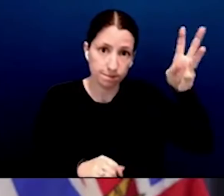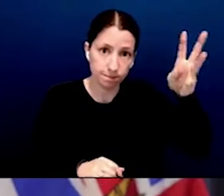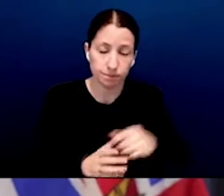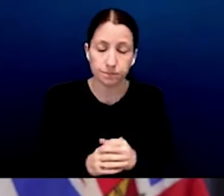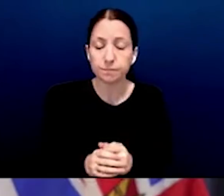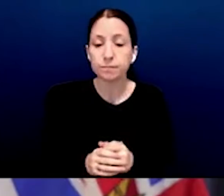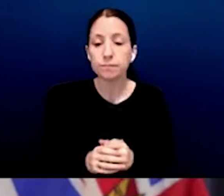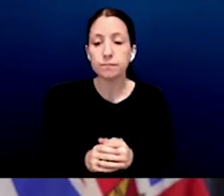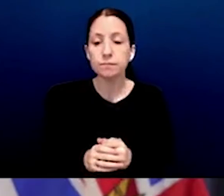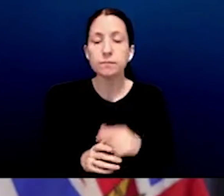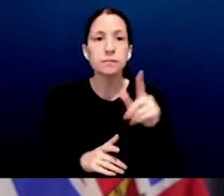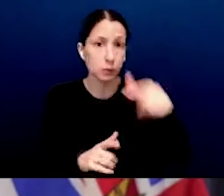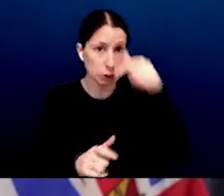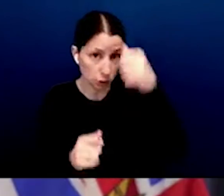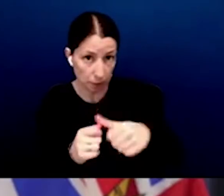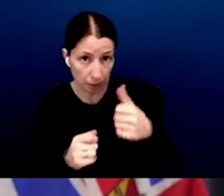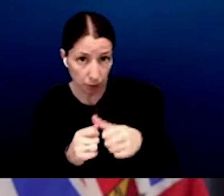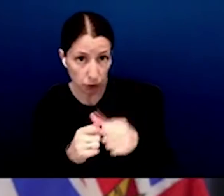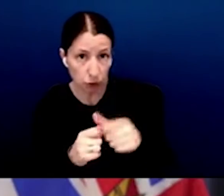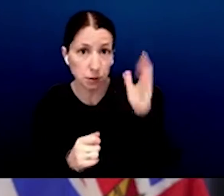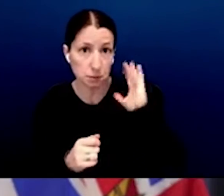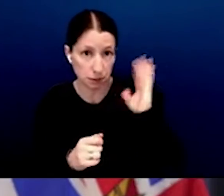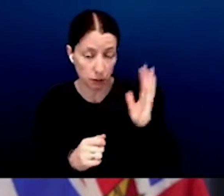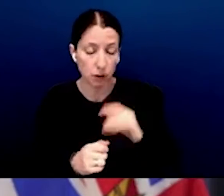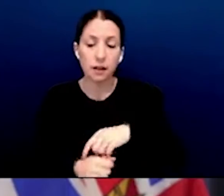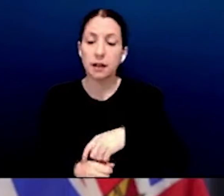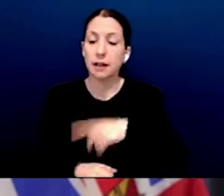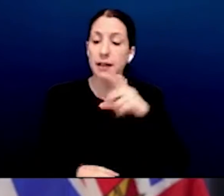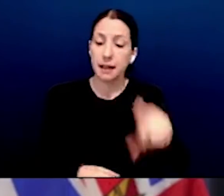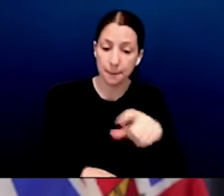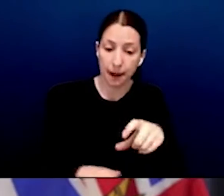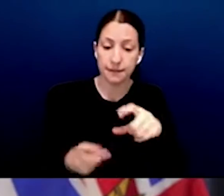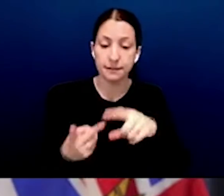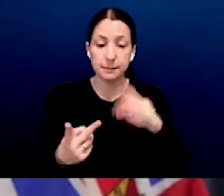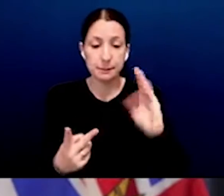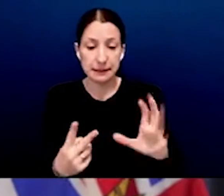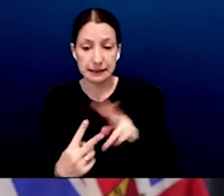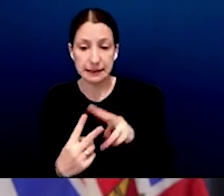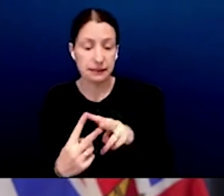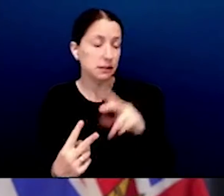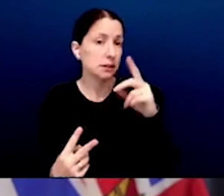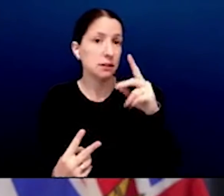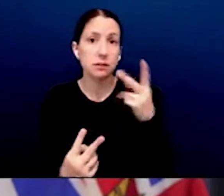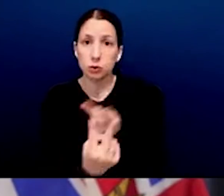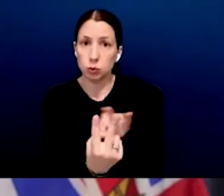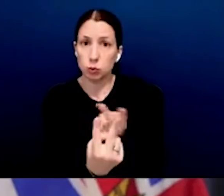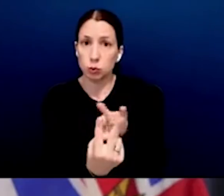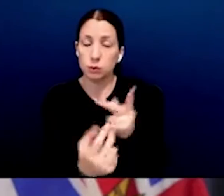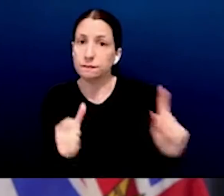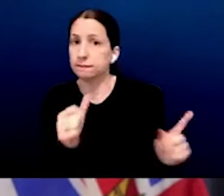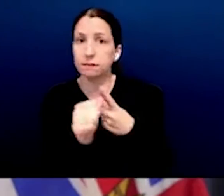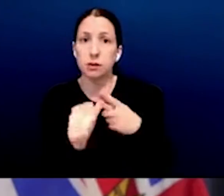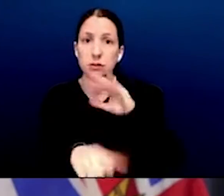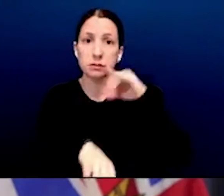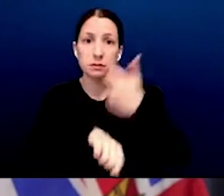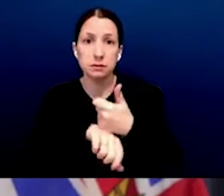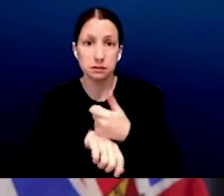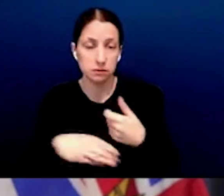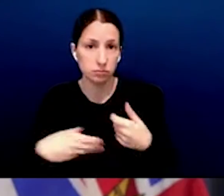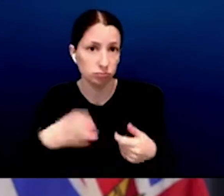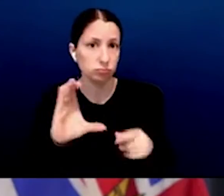Columbia and Quebec were among the first provinces to come out with an immunization, a vaccine card, so that British Columbians could, within